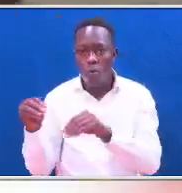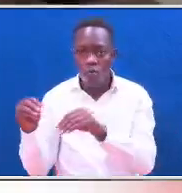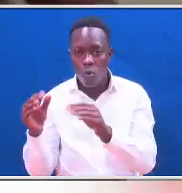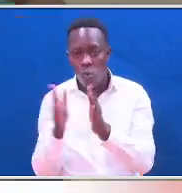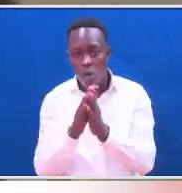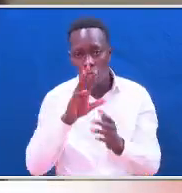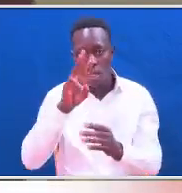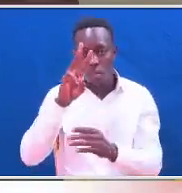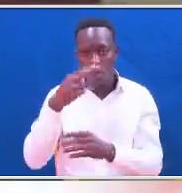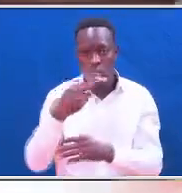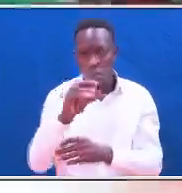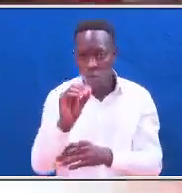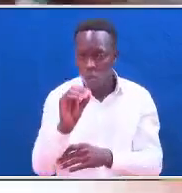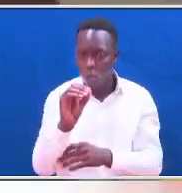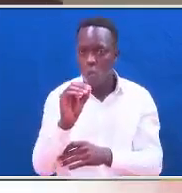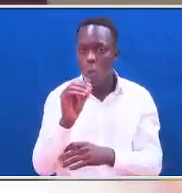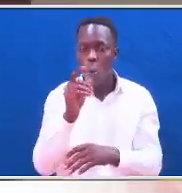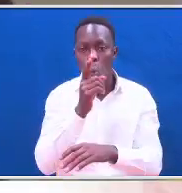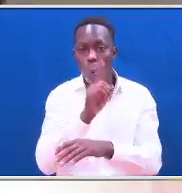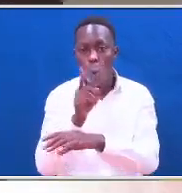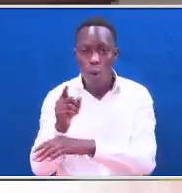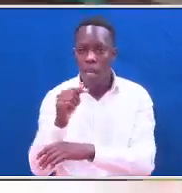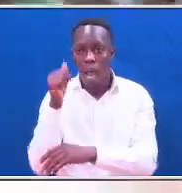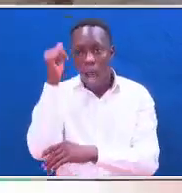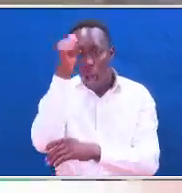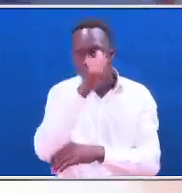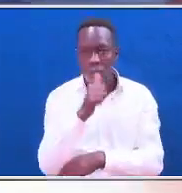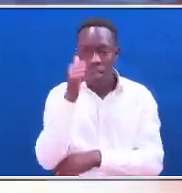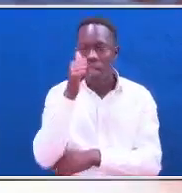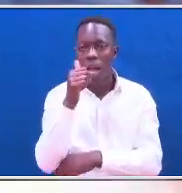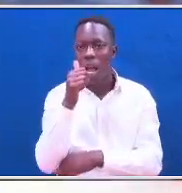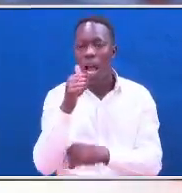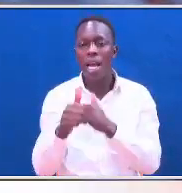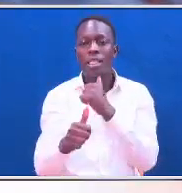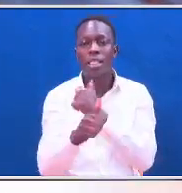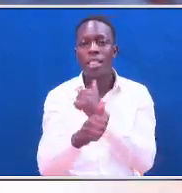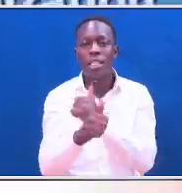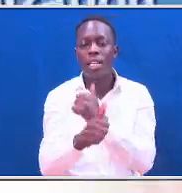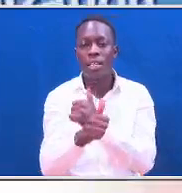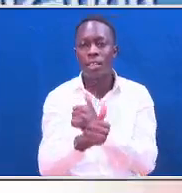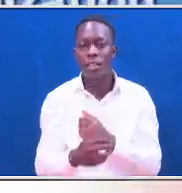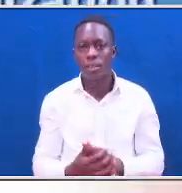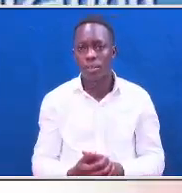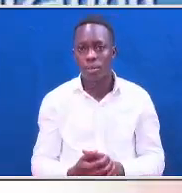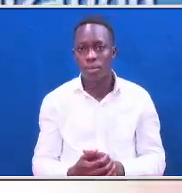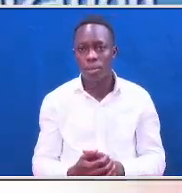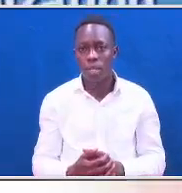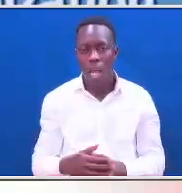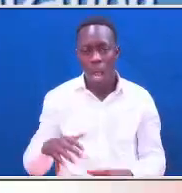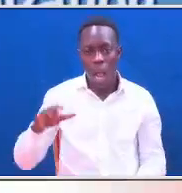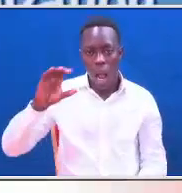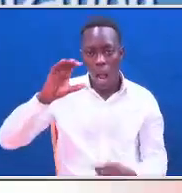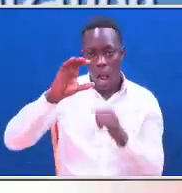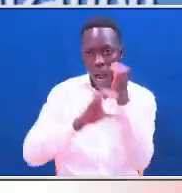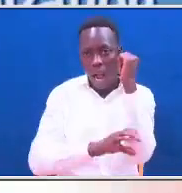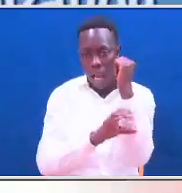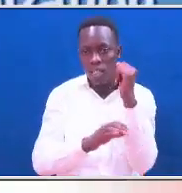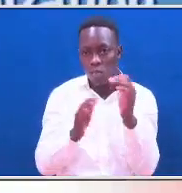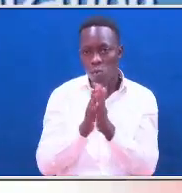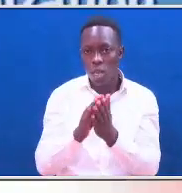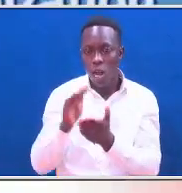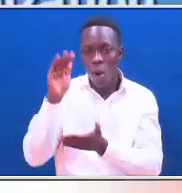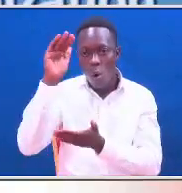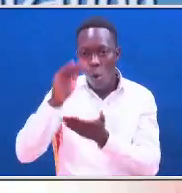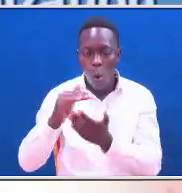Health Organization warning that Africa is in the most dangerous phase of the pandemic. In those countries with low vaccination